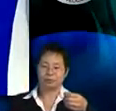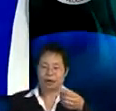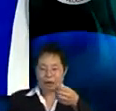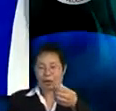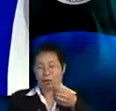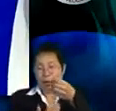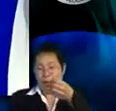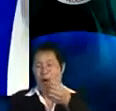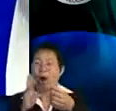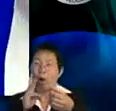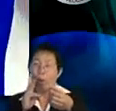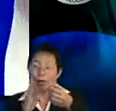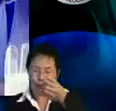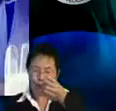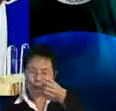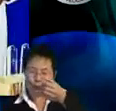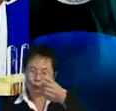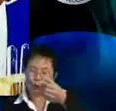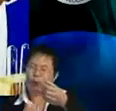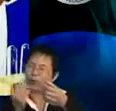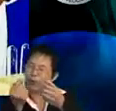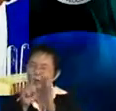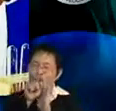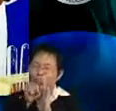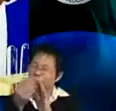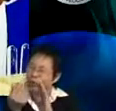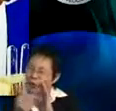Heat the mixture in a water bath for a few minutes.